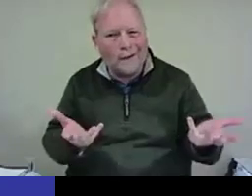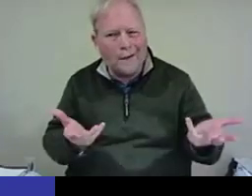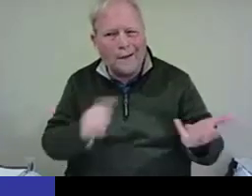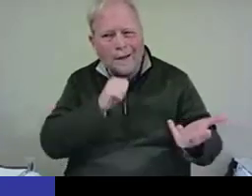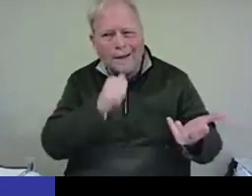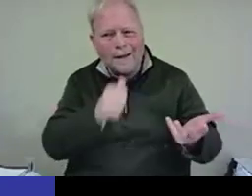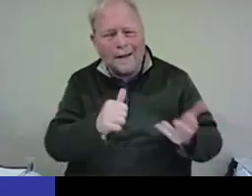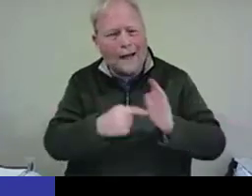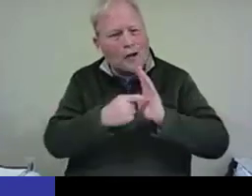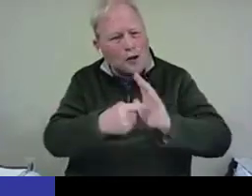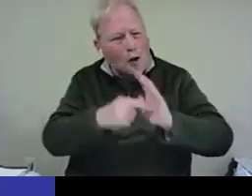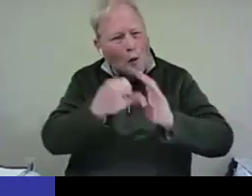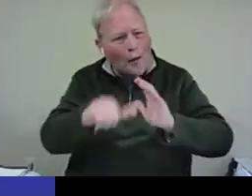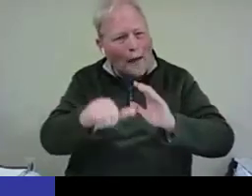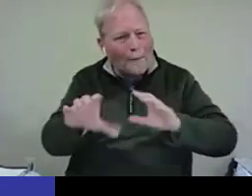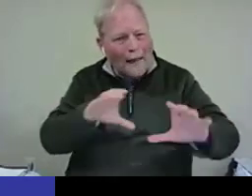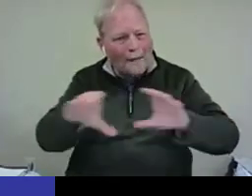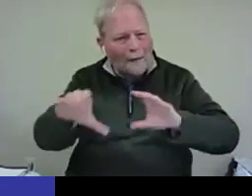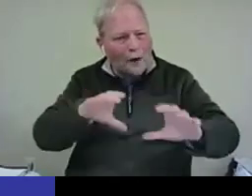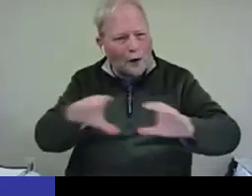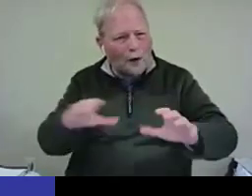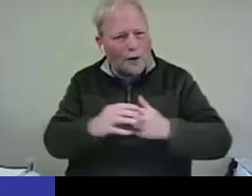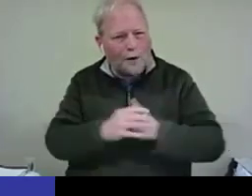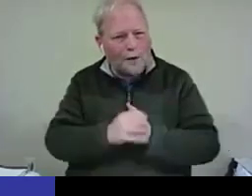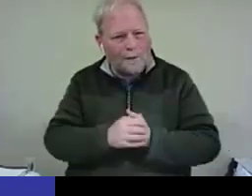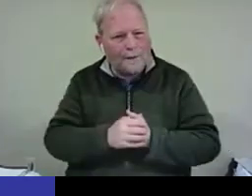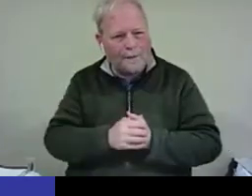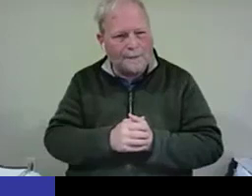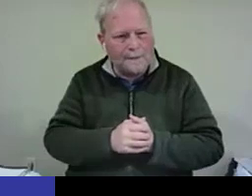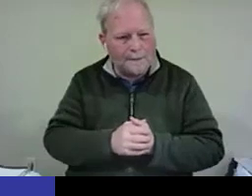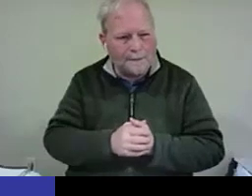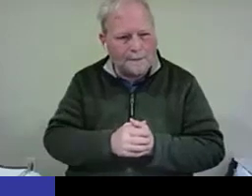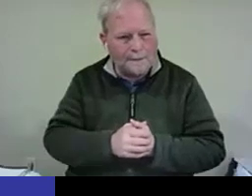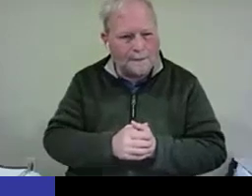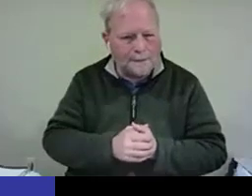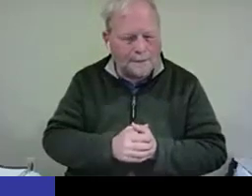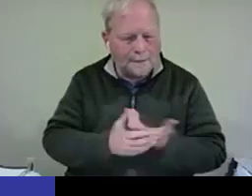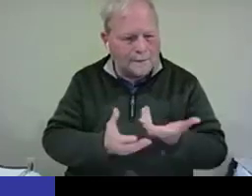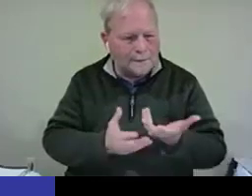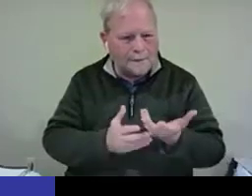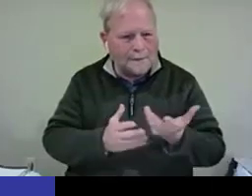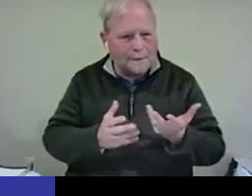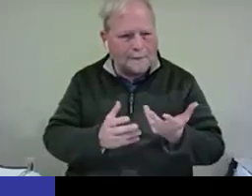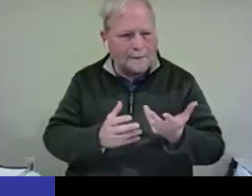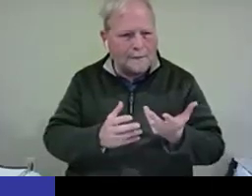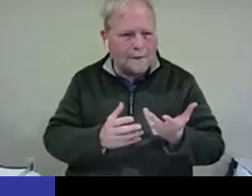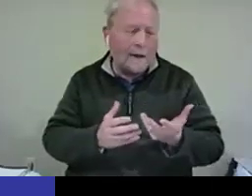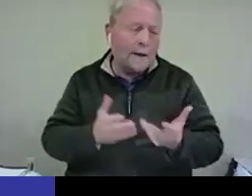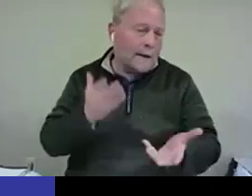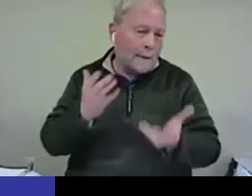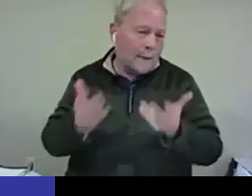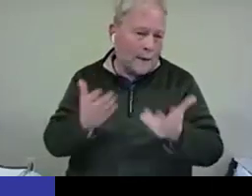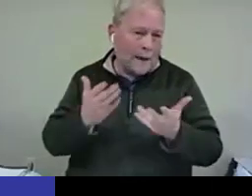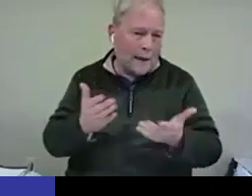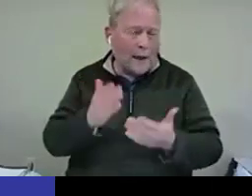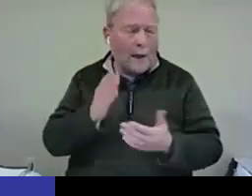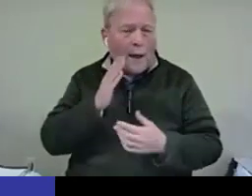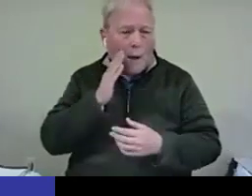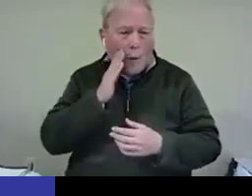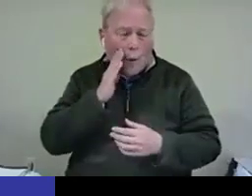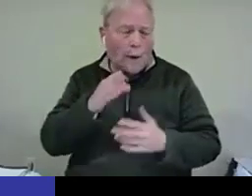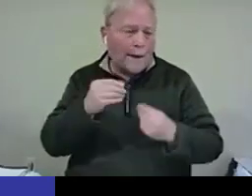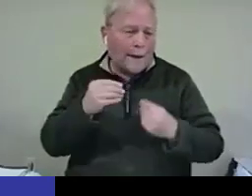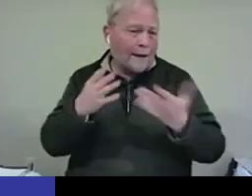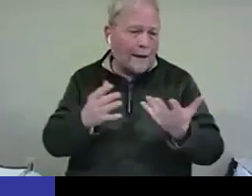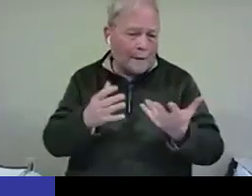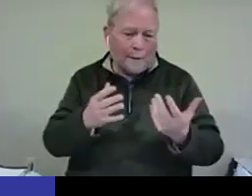displays those behaviors at the level of intensity and frequency and duration that might qualify them for special education.